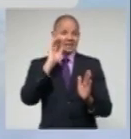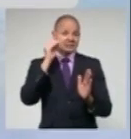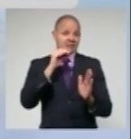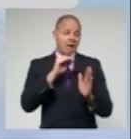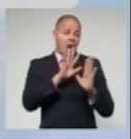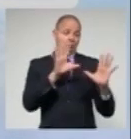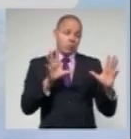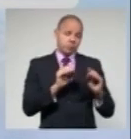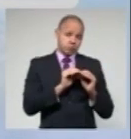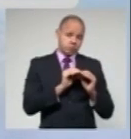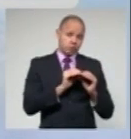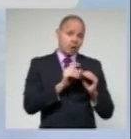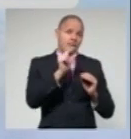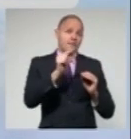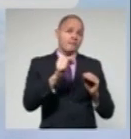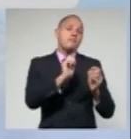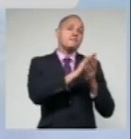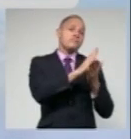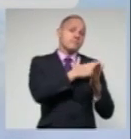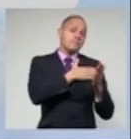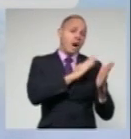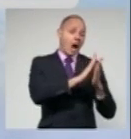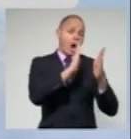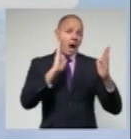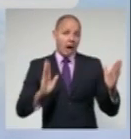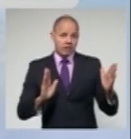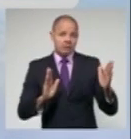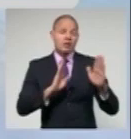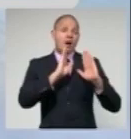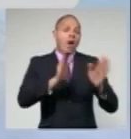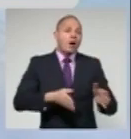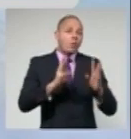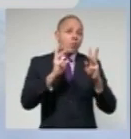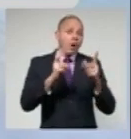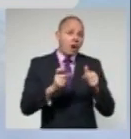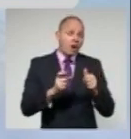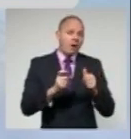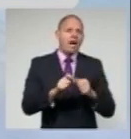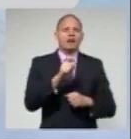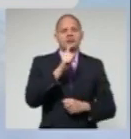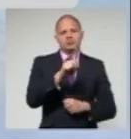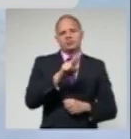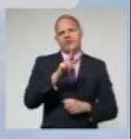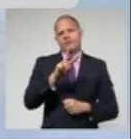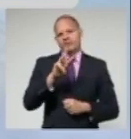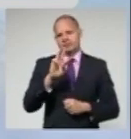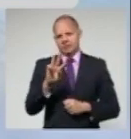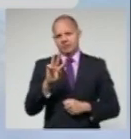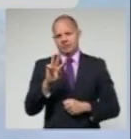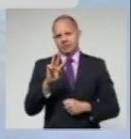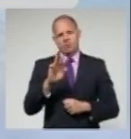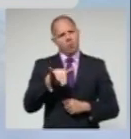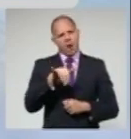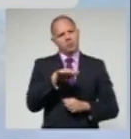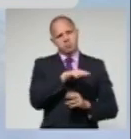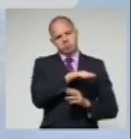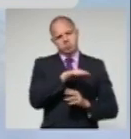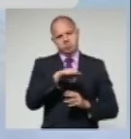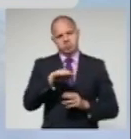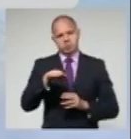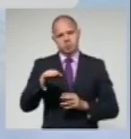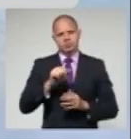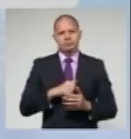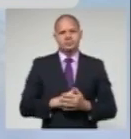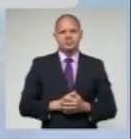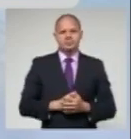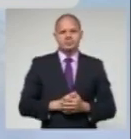fatalities stands at 123, for a mortality rate of 2.09%, lower than the global